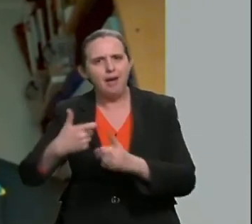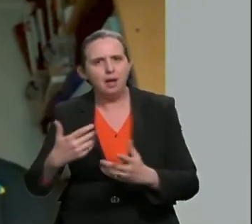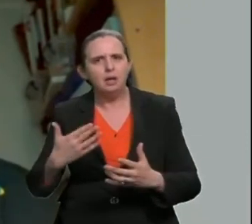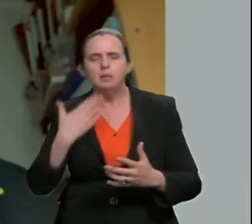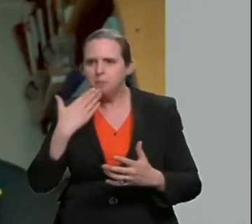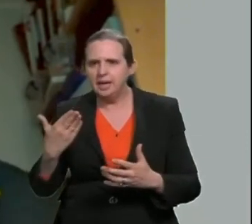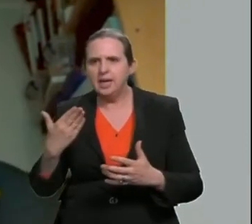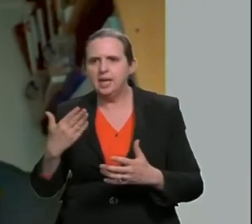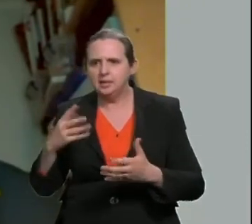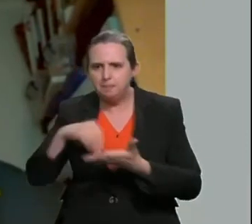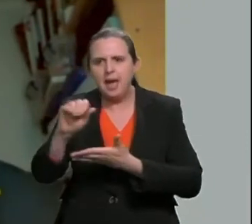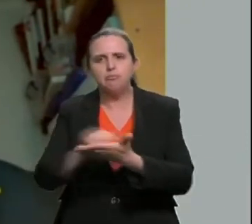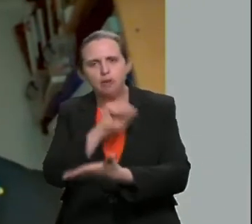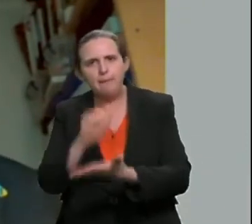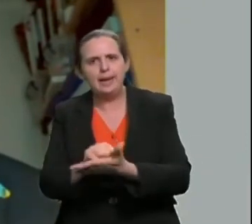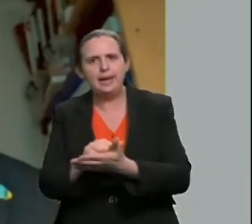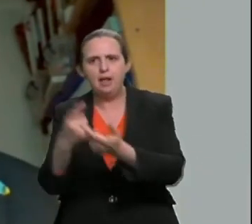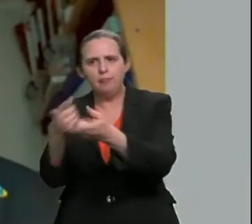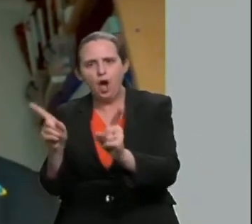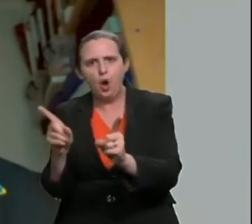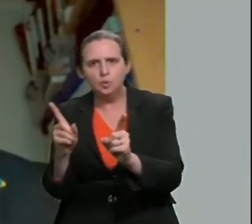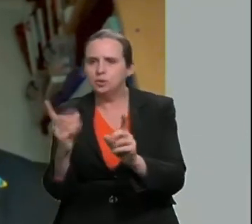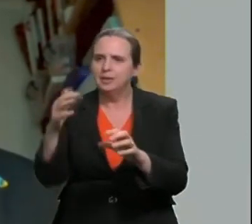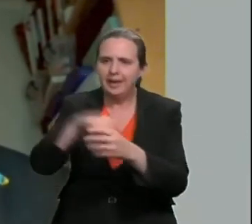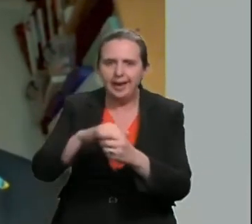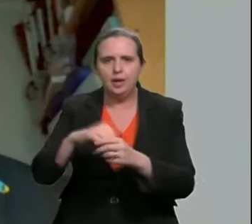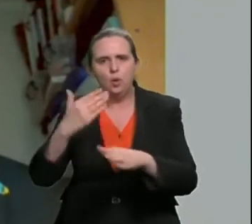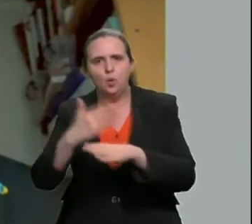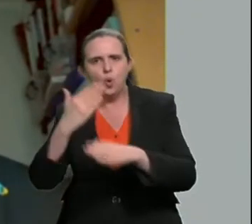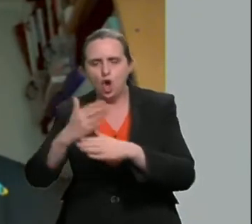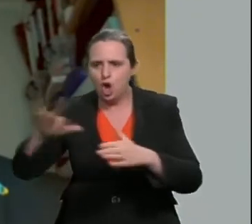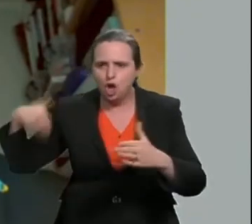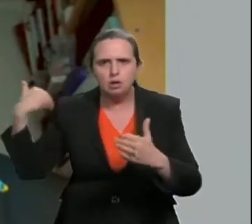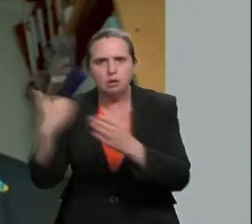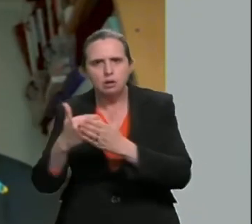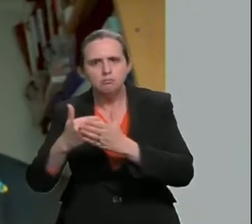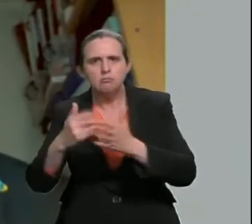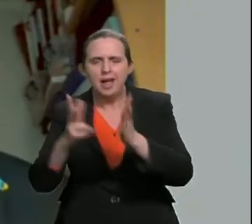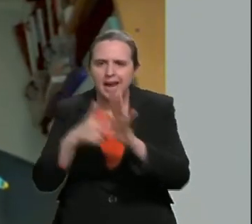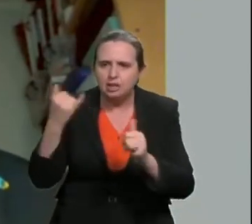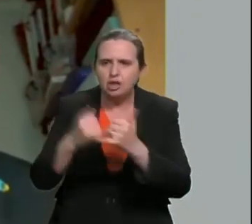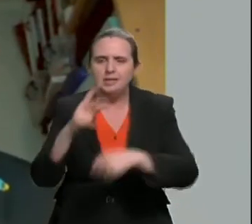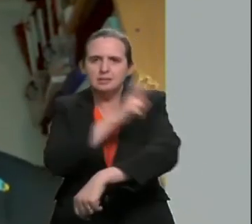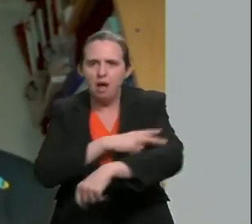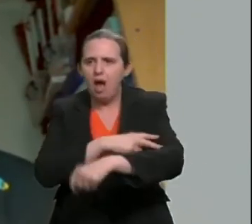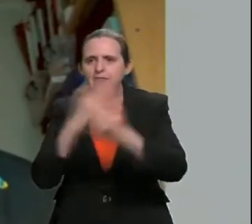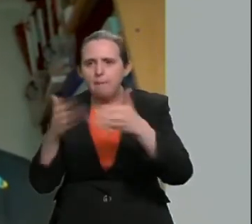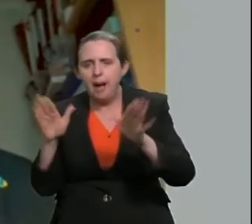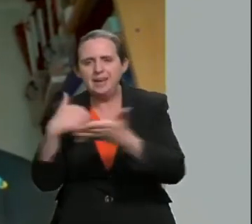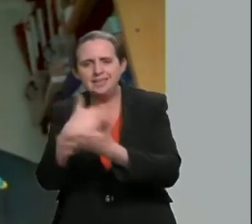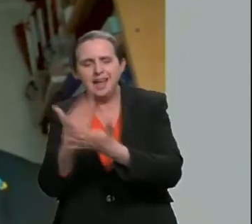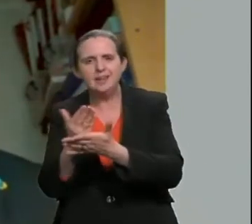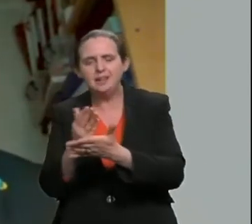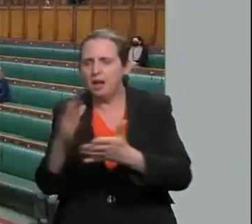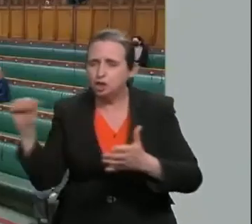the front line during the COVID pandemic and at the very least follow the Scottish Government's lead in fully funding a rise in public